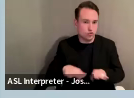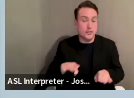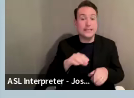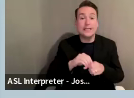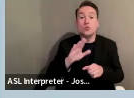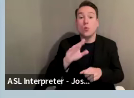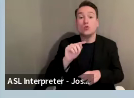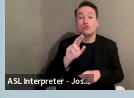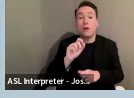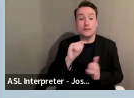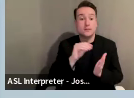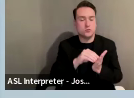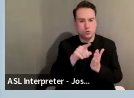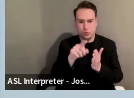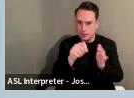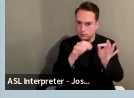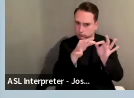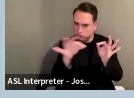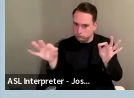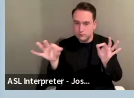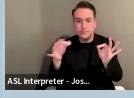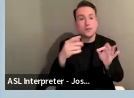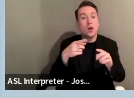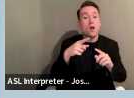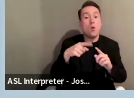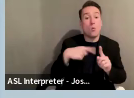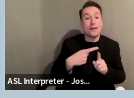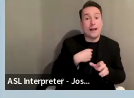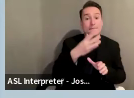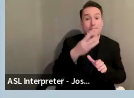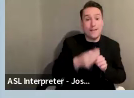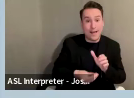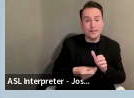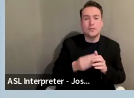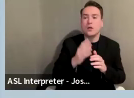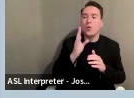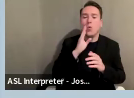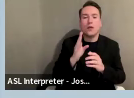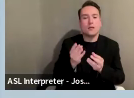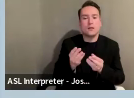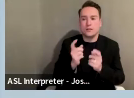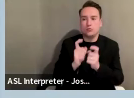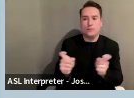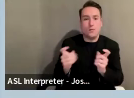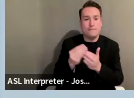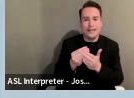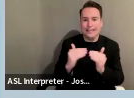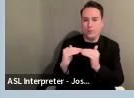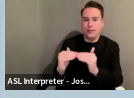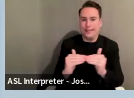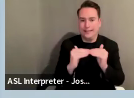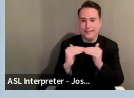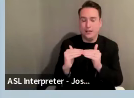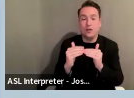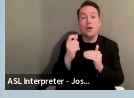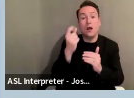state, when I pass away, distribution will be in equal shares, and the money will be held in